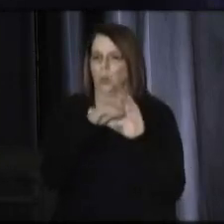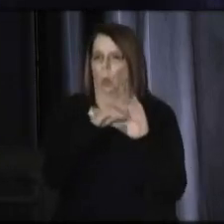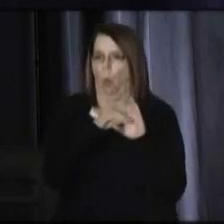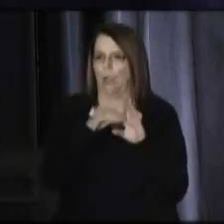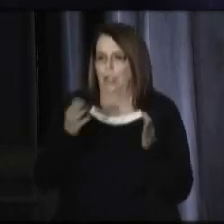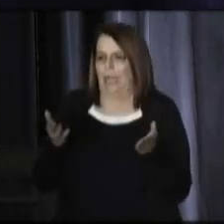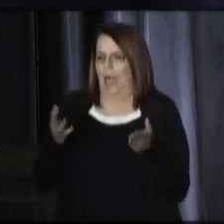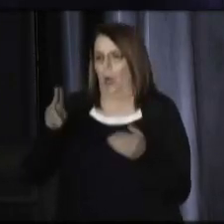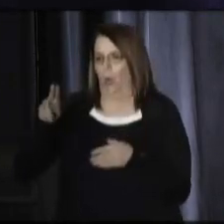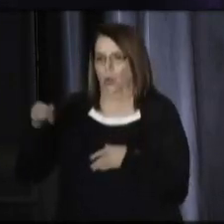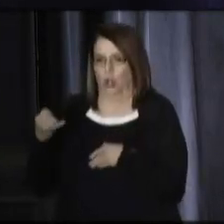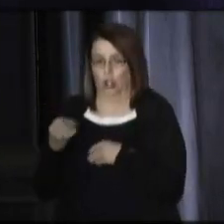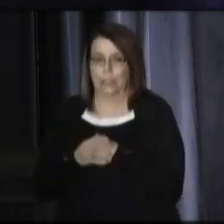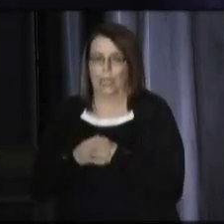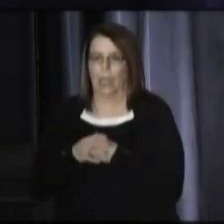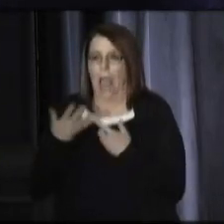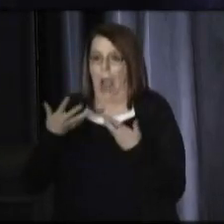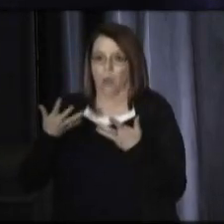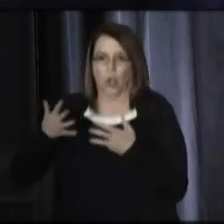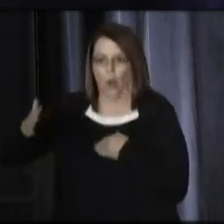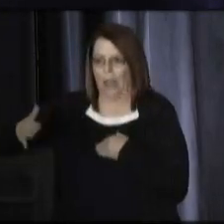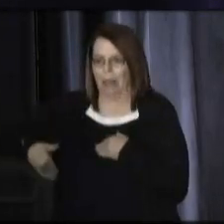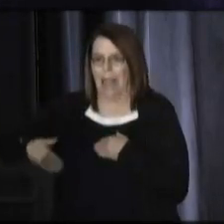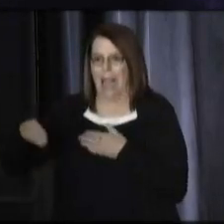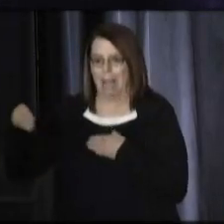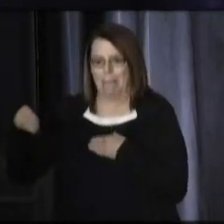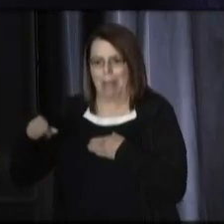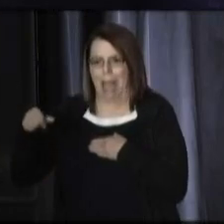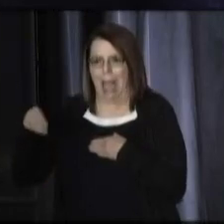this is the essay that I wrote, and then I'll finish with a poem.